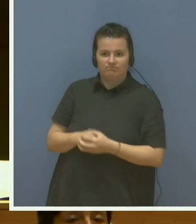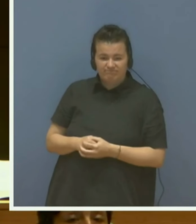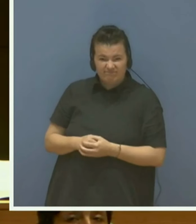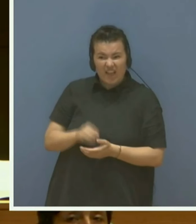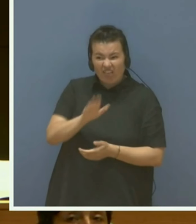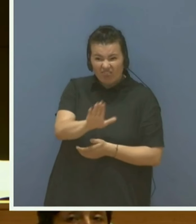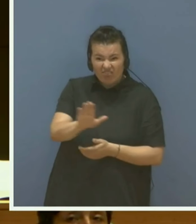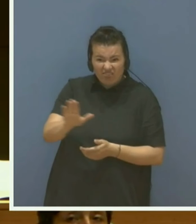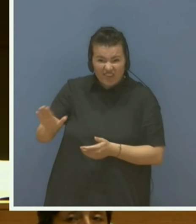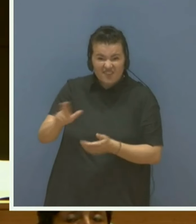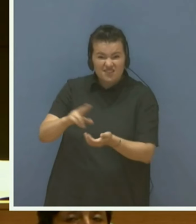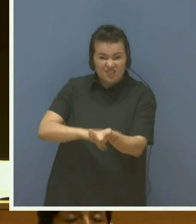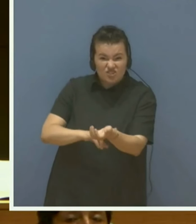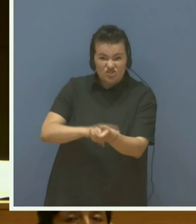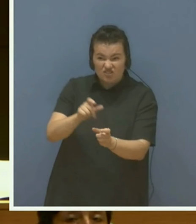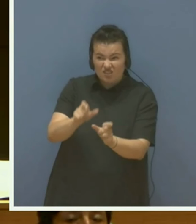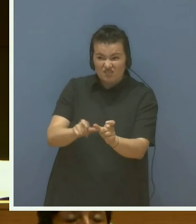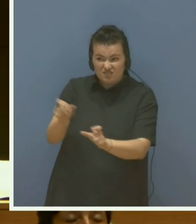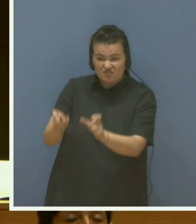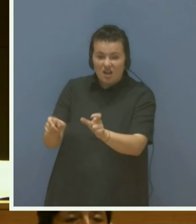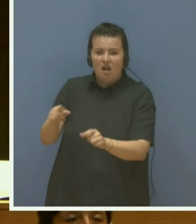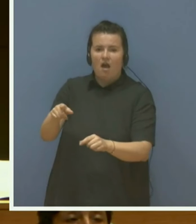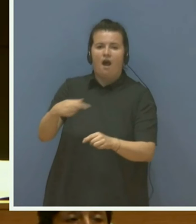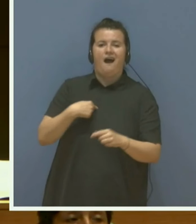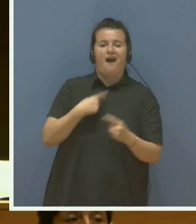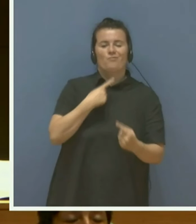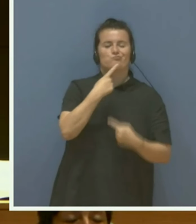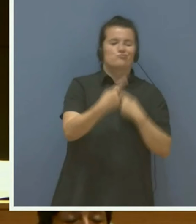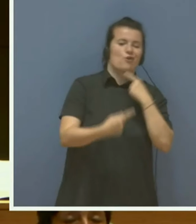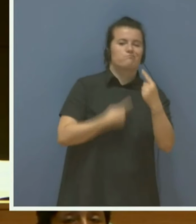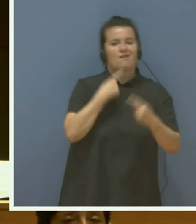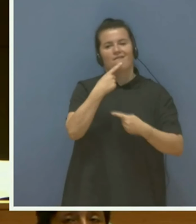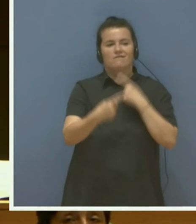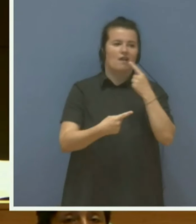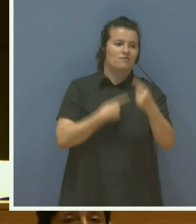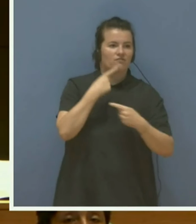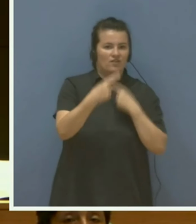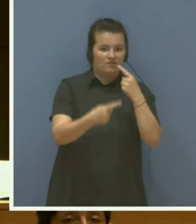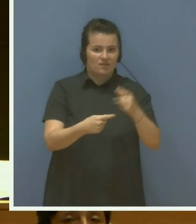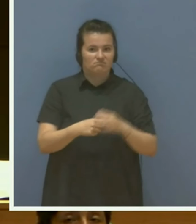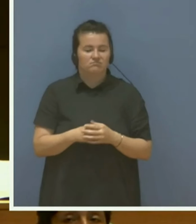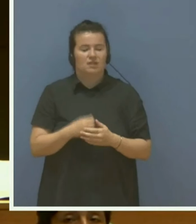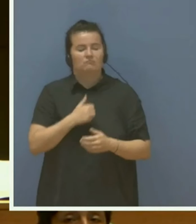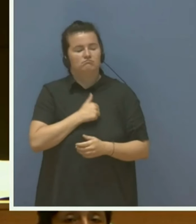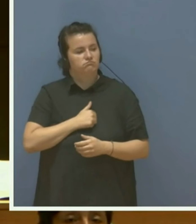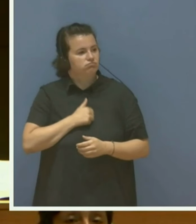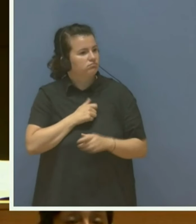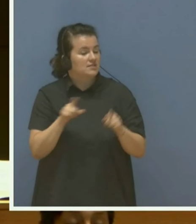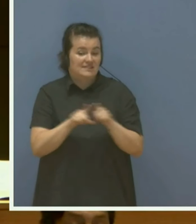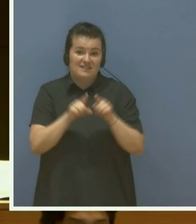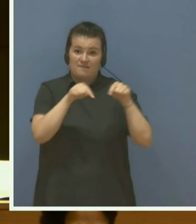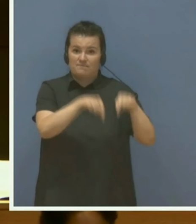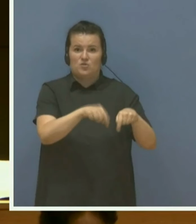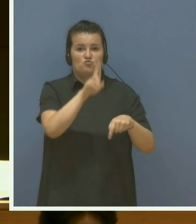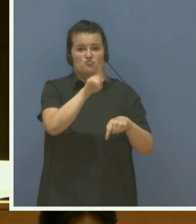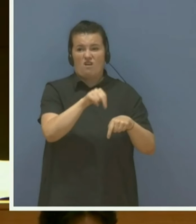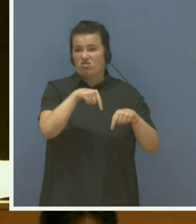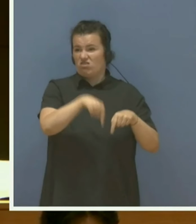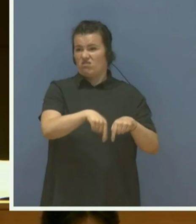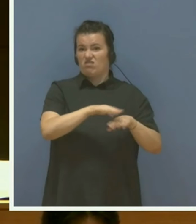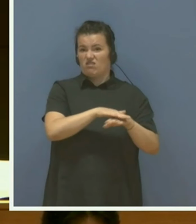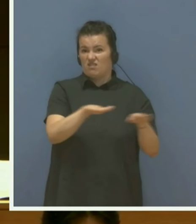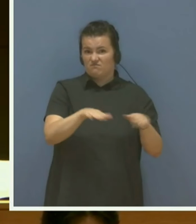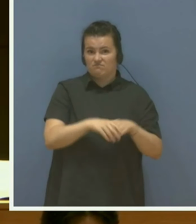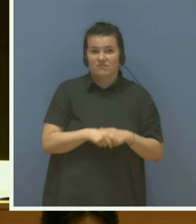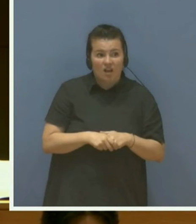as propaganda tools at all levels, including, unfortunately, United Nations. They have forced